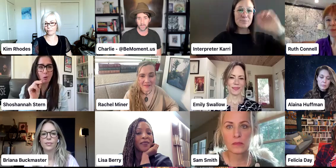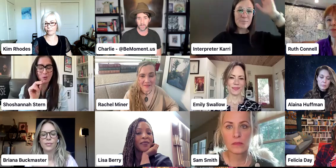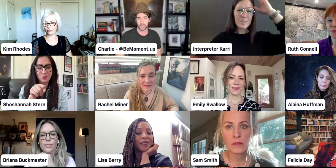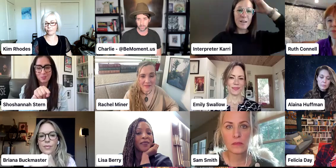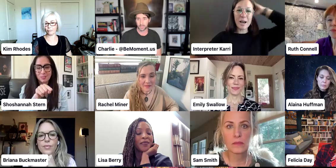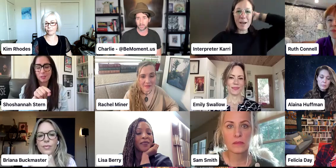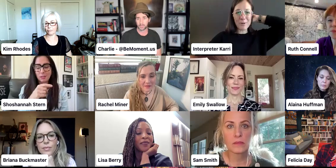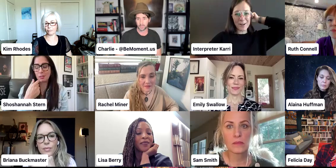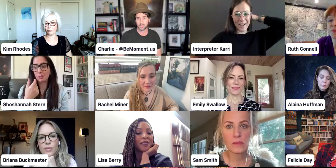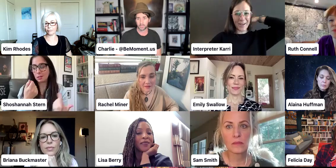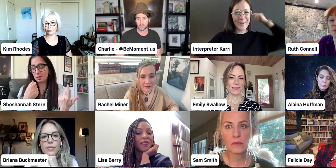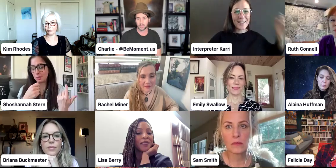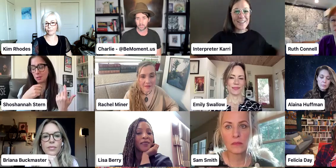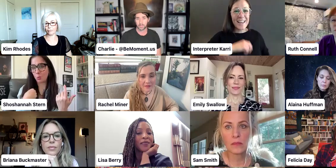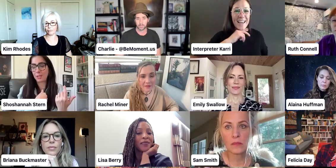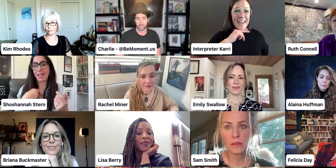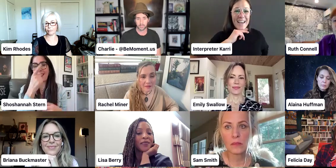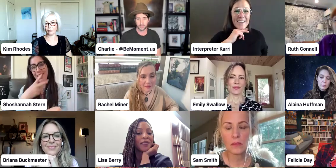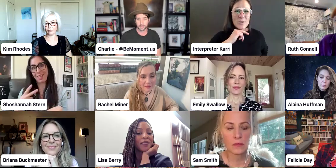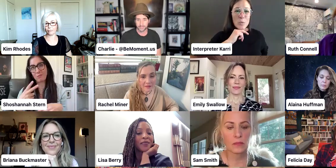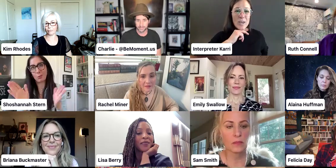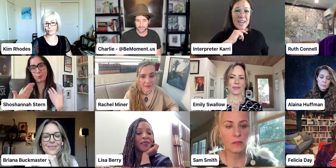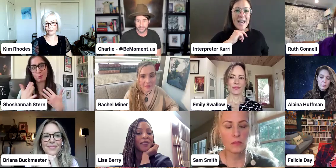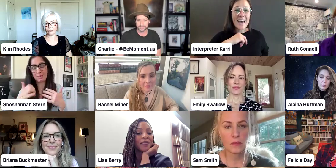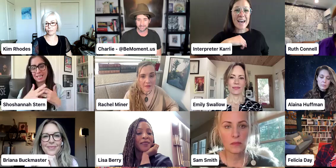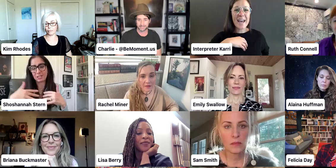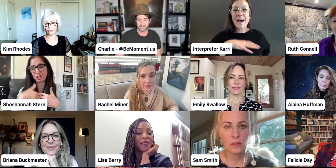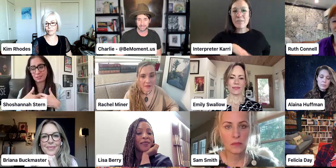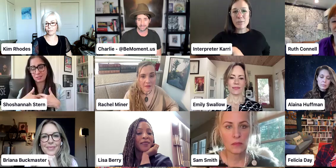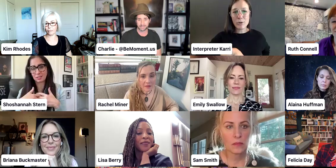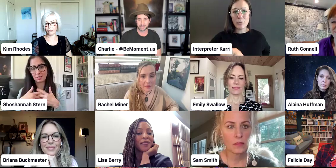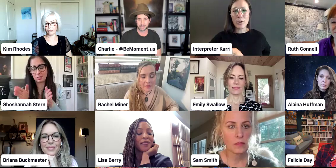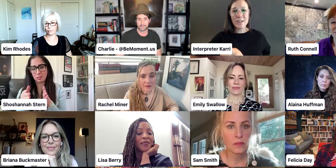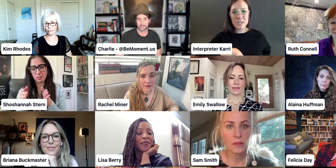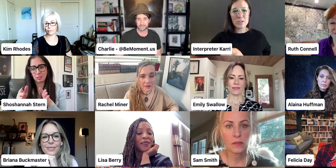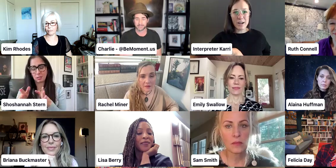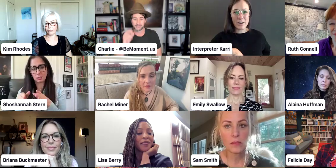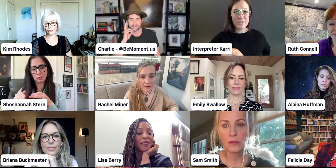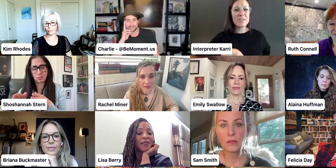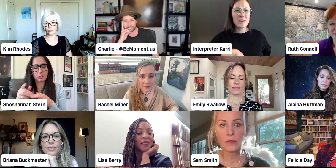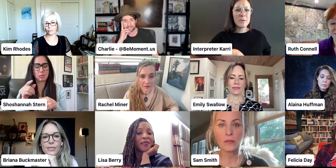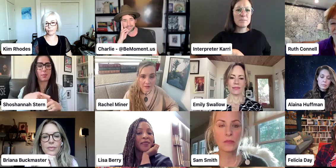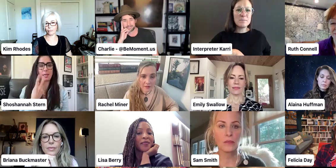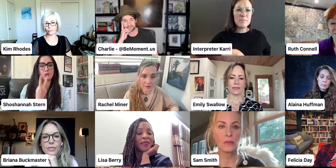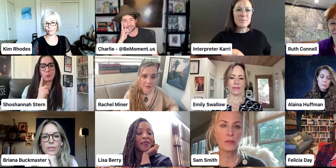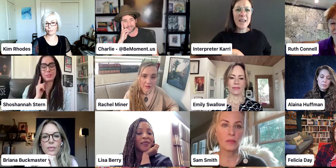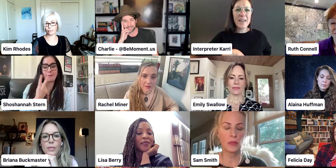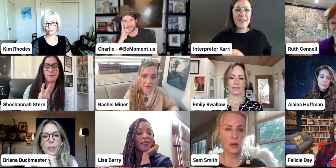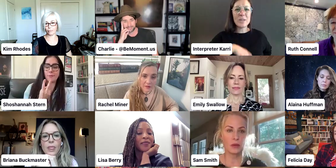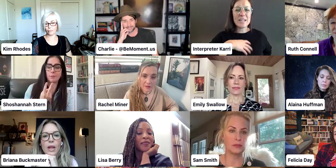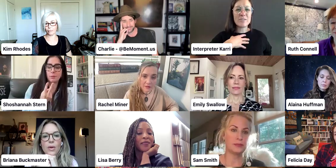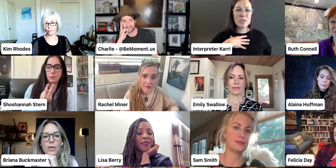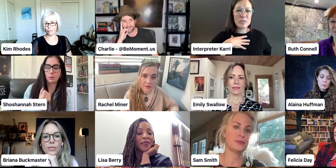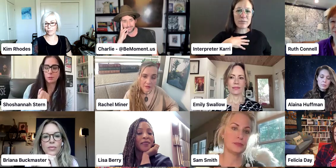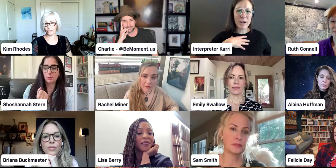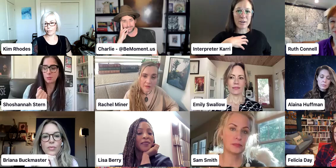Room, I wrote on Echo, and we had half of the room were Indigenous writers, and then